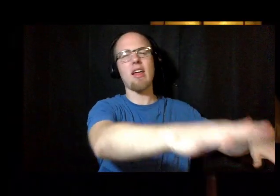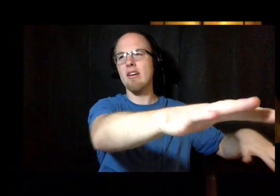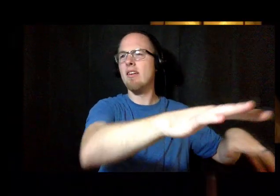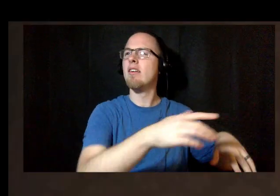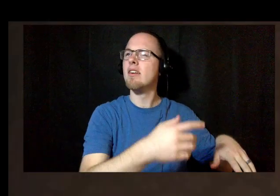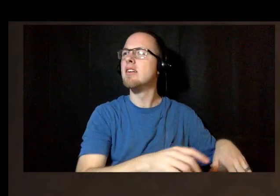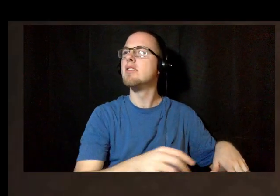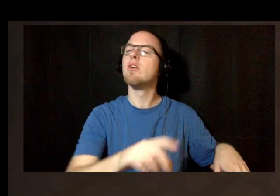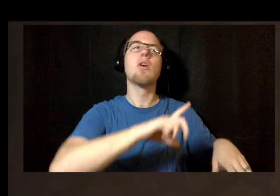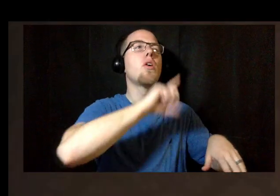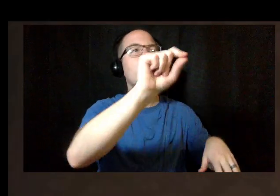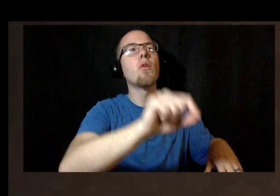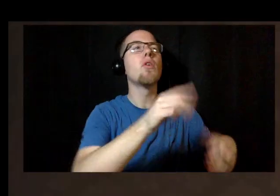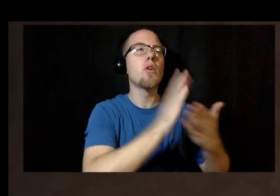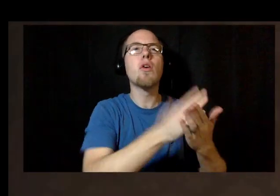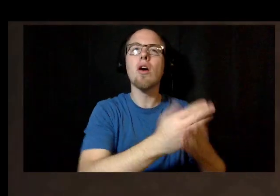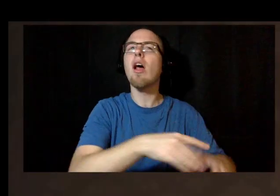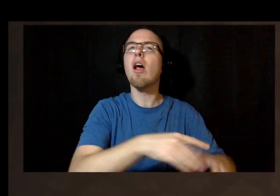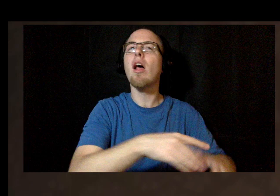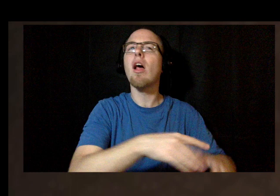to the kettle, fucking let them.